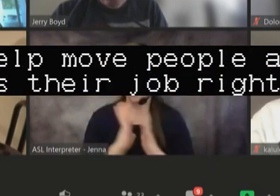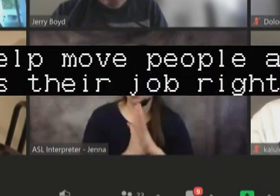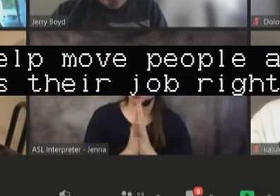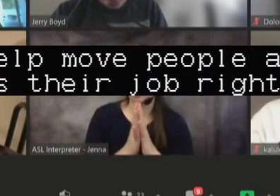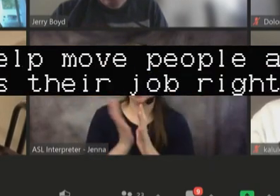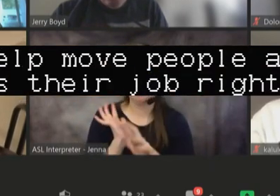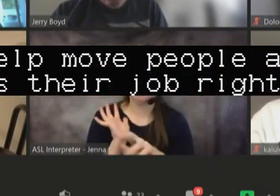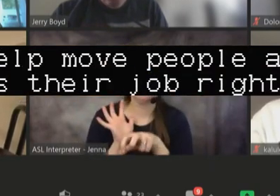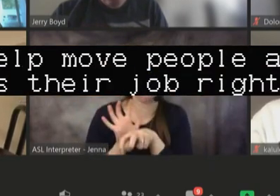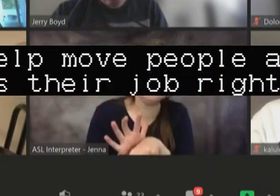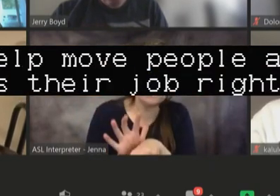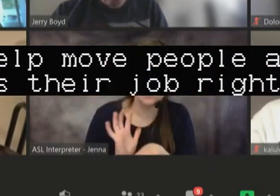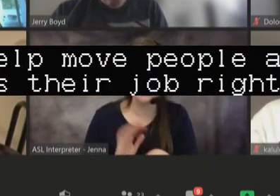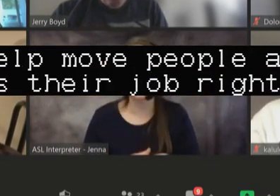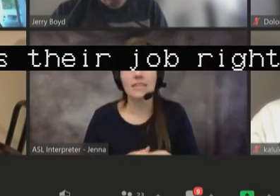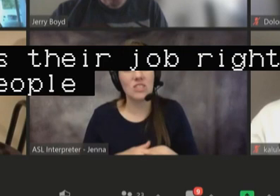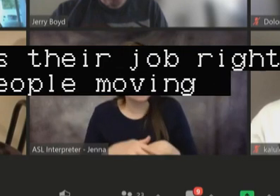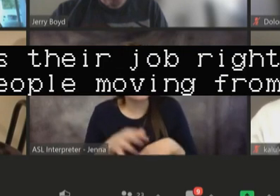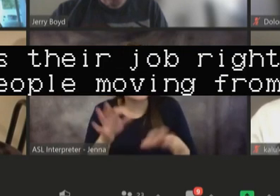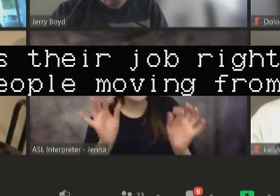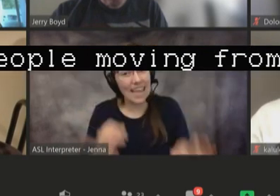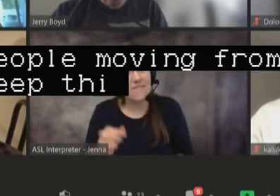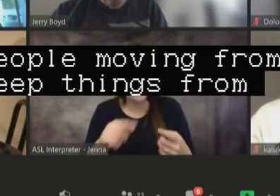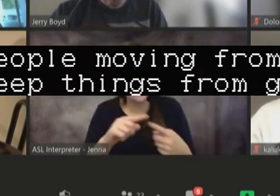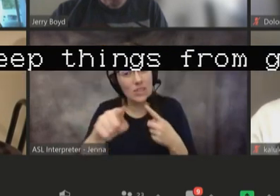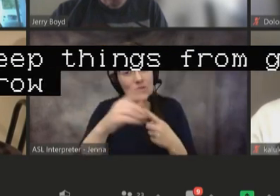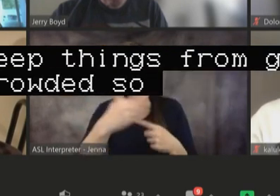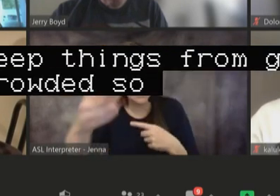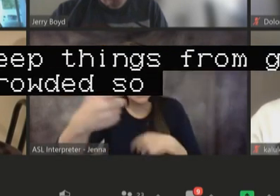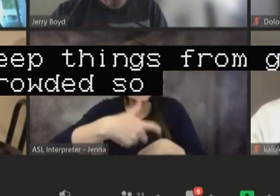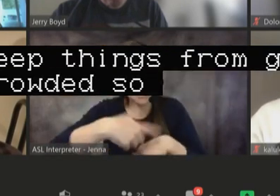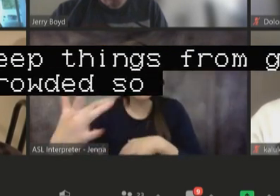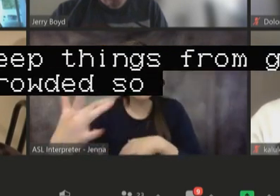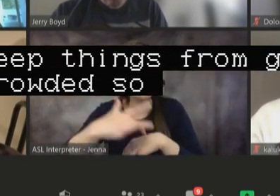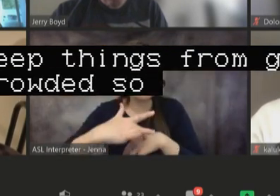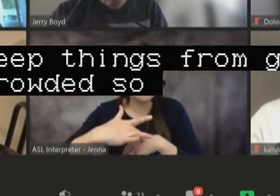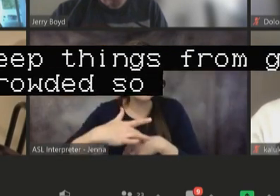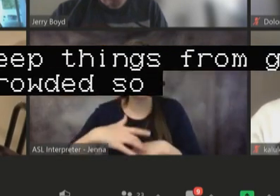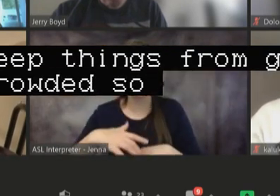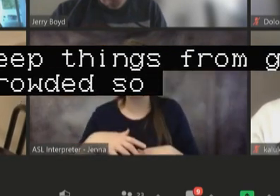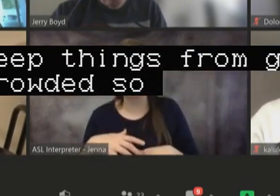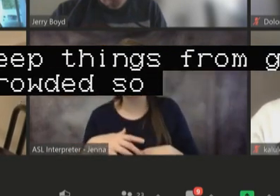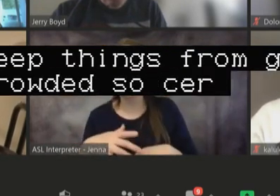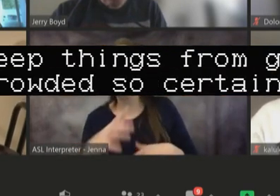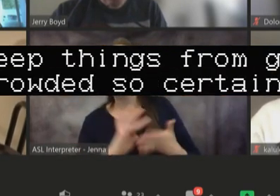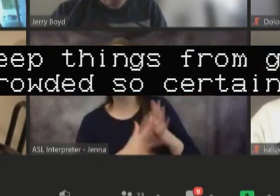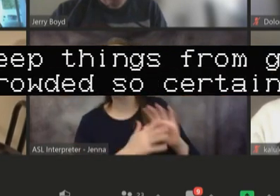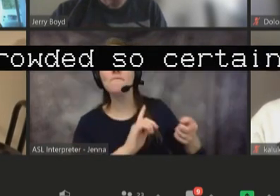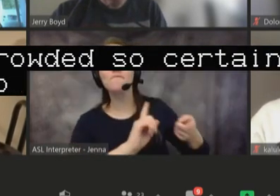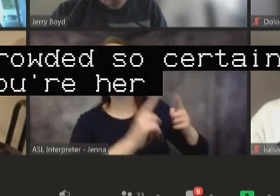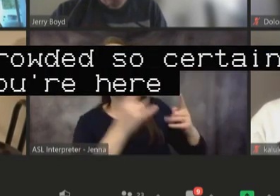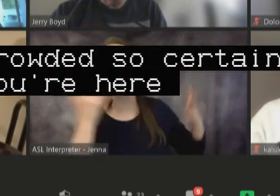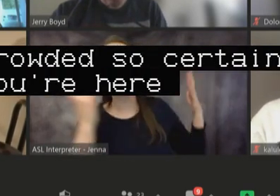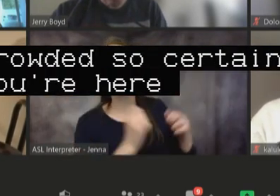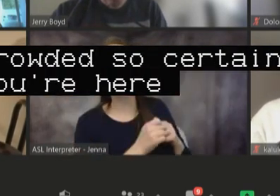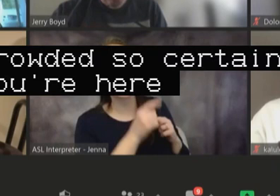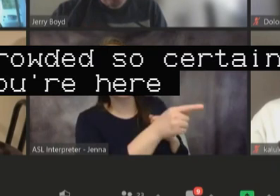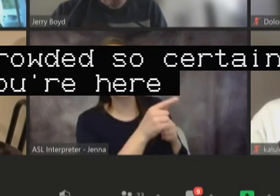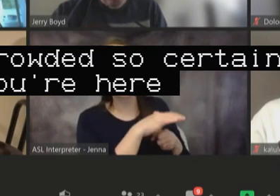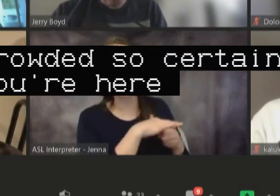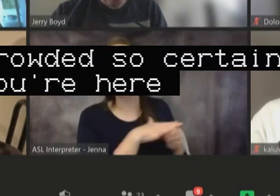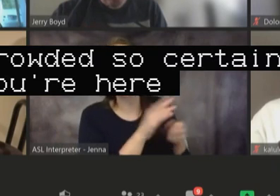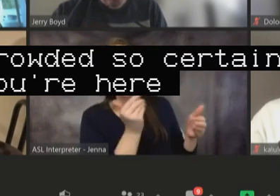Certainly next time you're here, make friends with your local usher or security